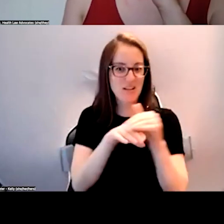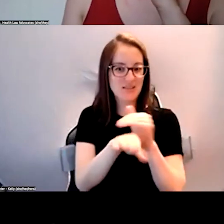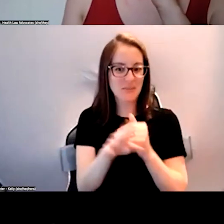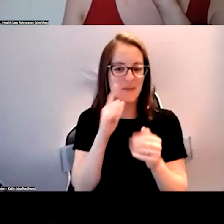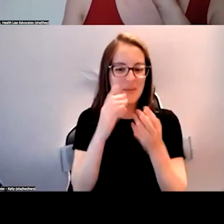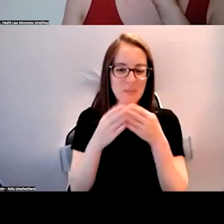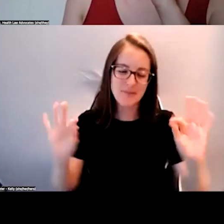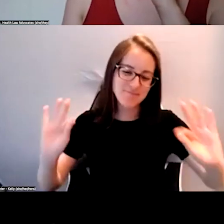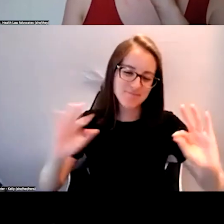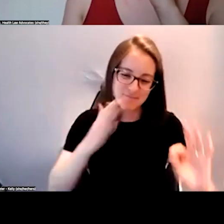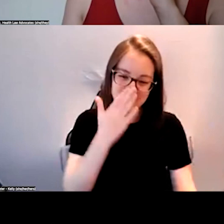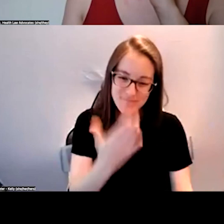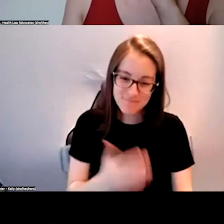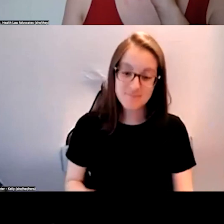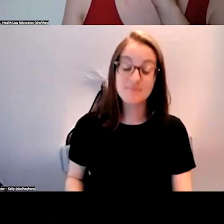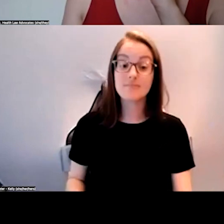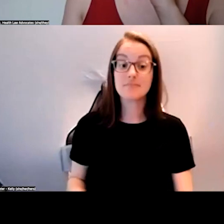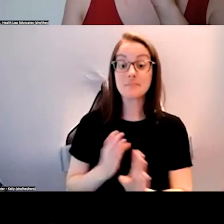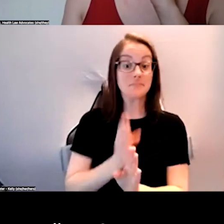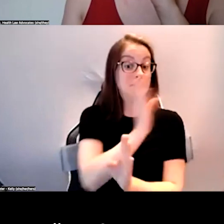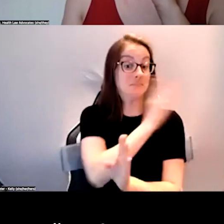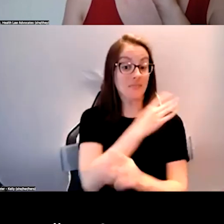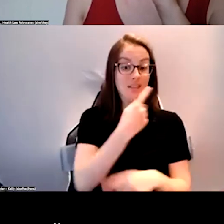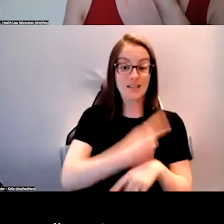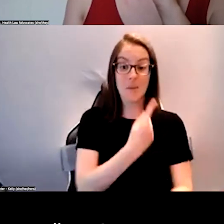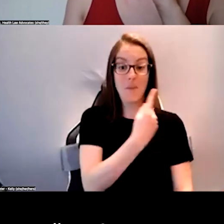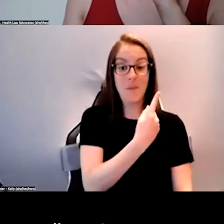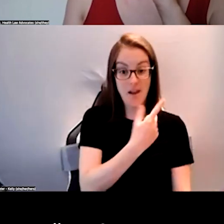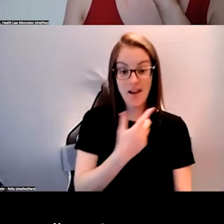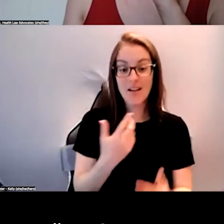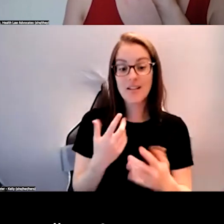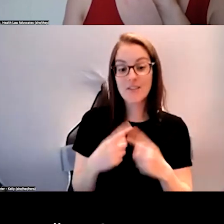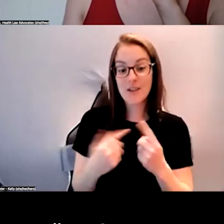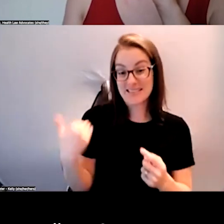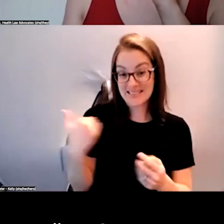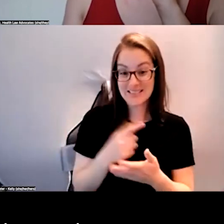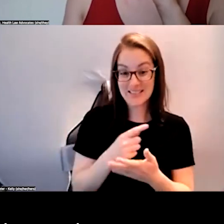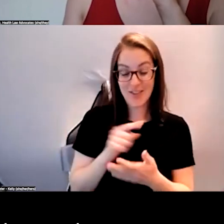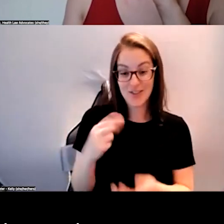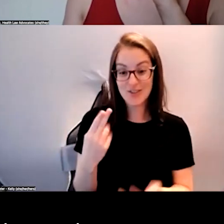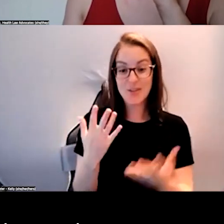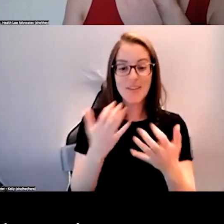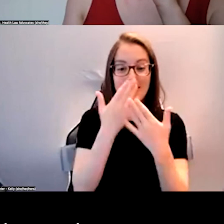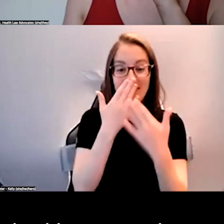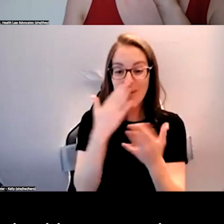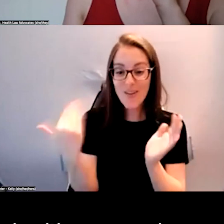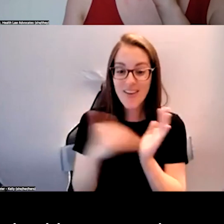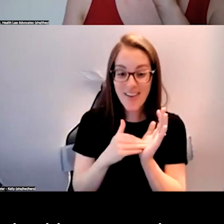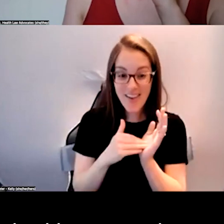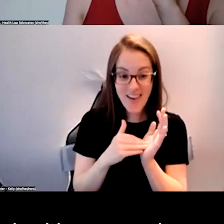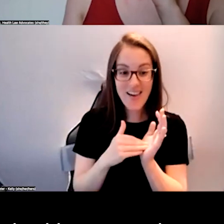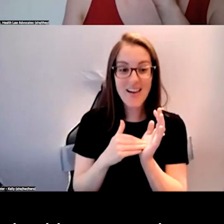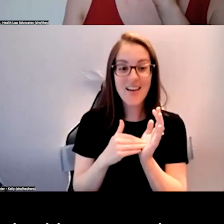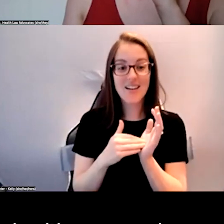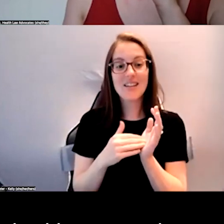this. And day one events, that wanted to thank you all again for attending the panels on where to go